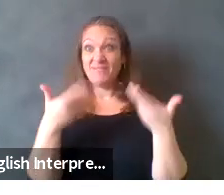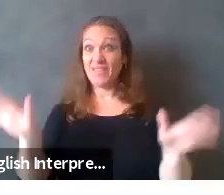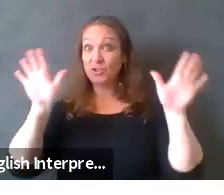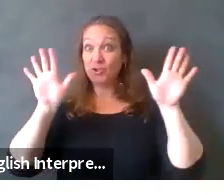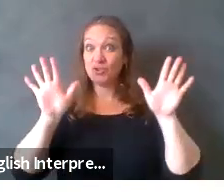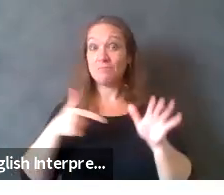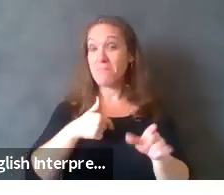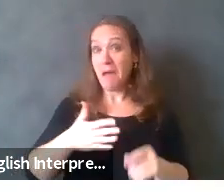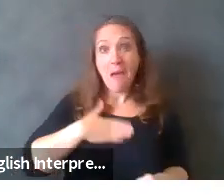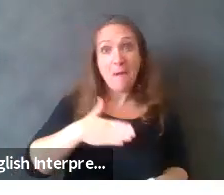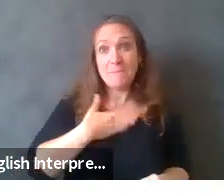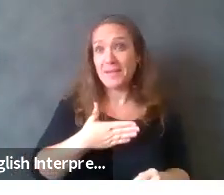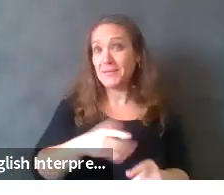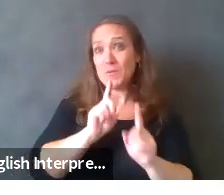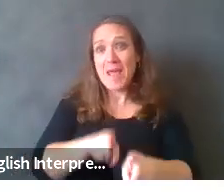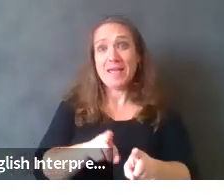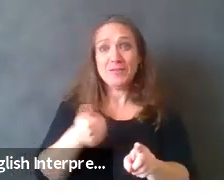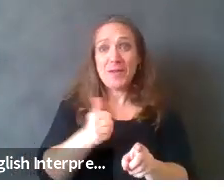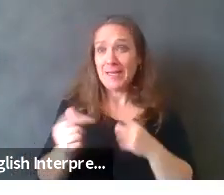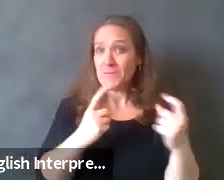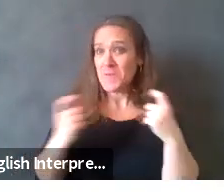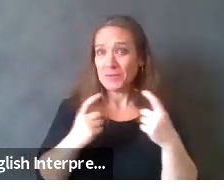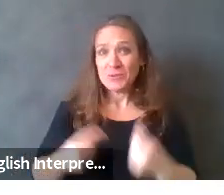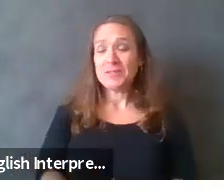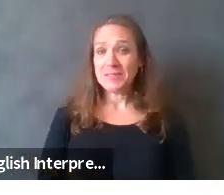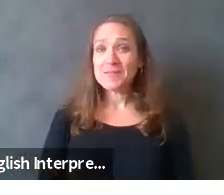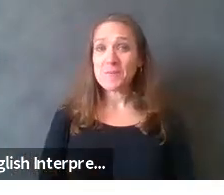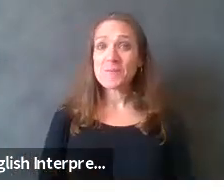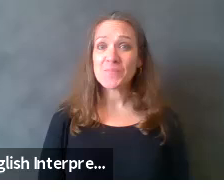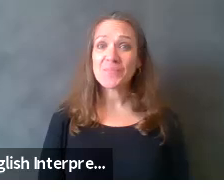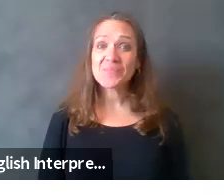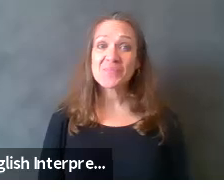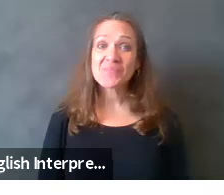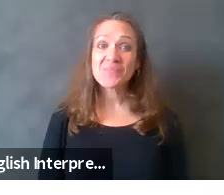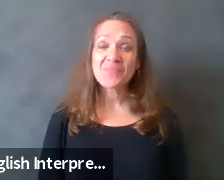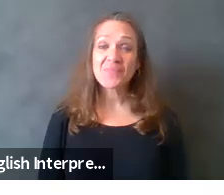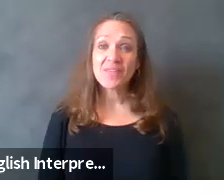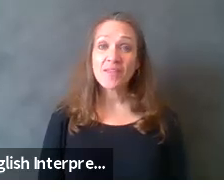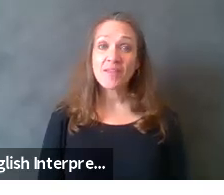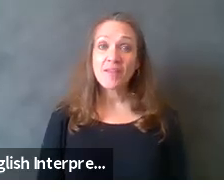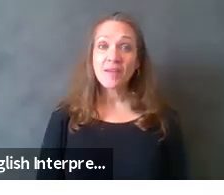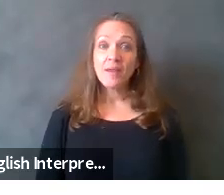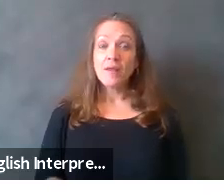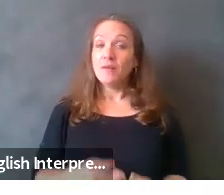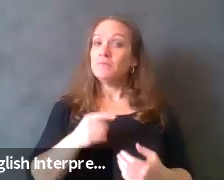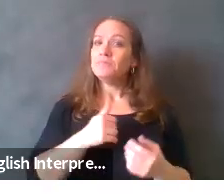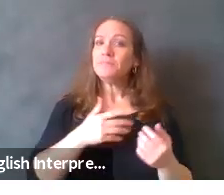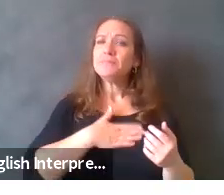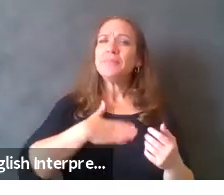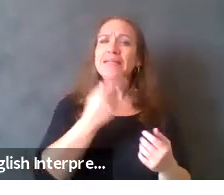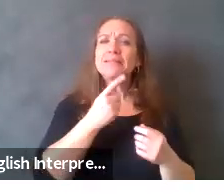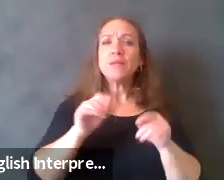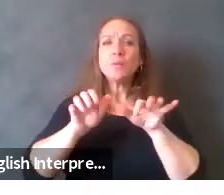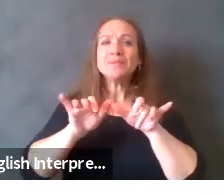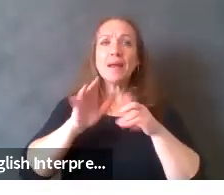very happy to take answers or questions, I mean. And if you can just put my contact information up on the